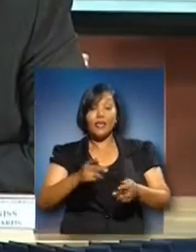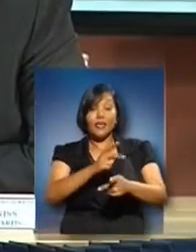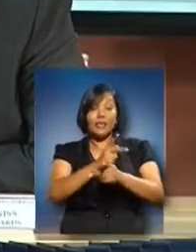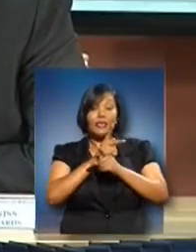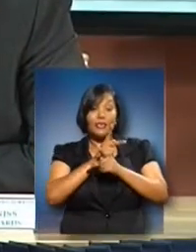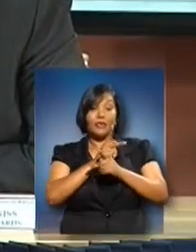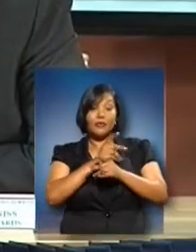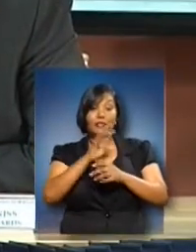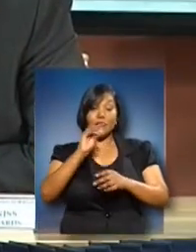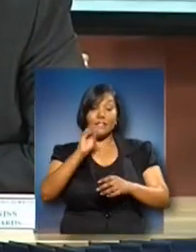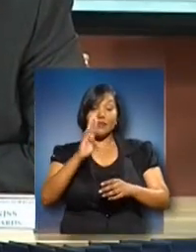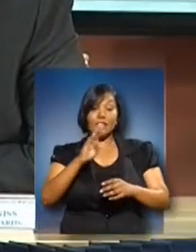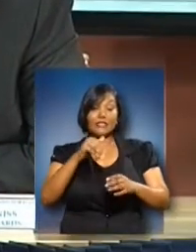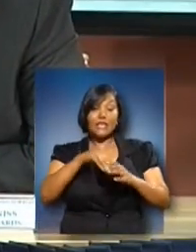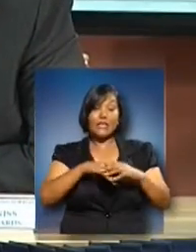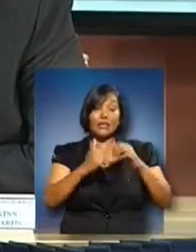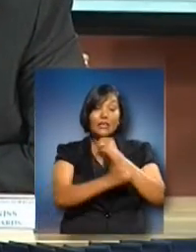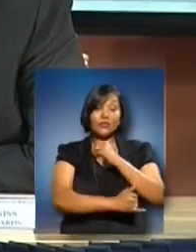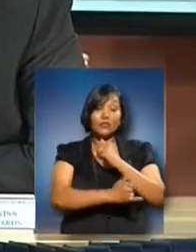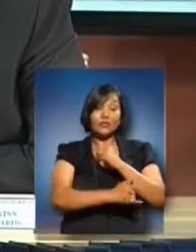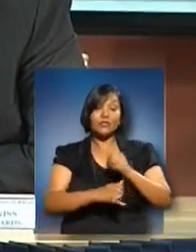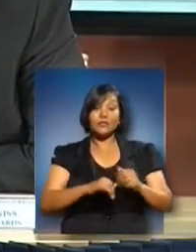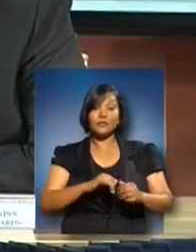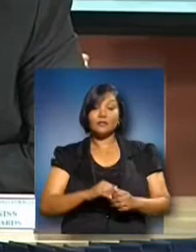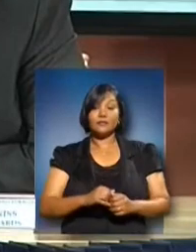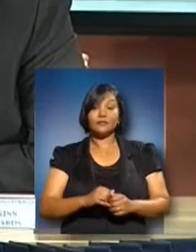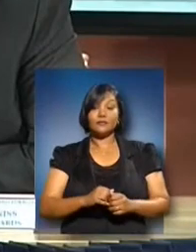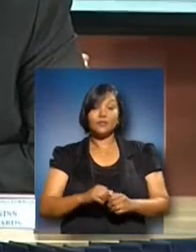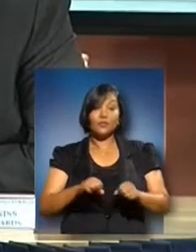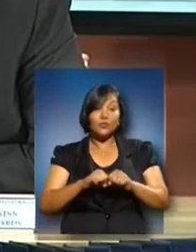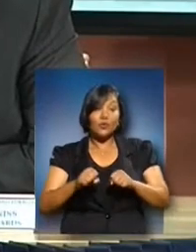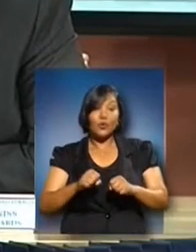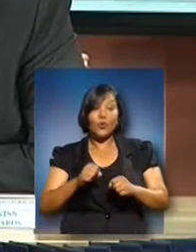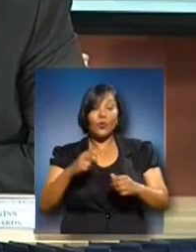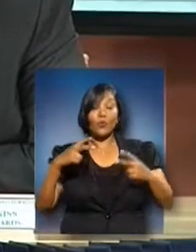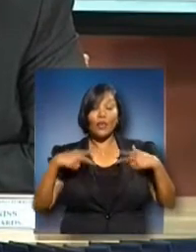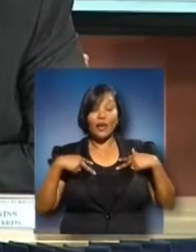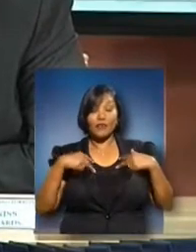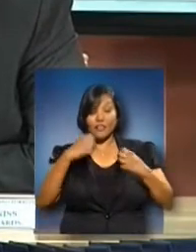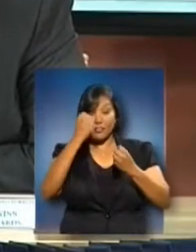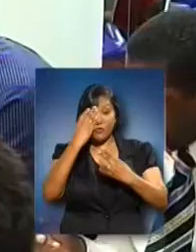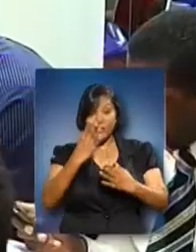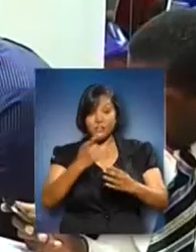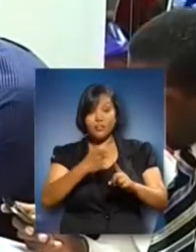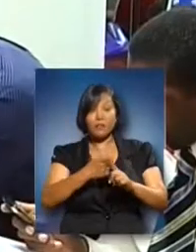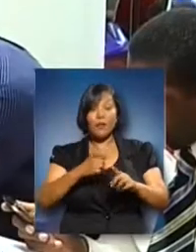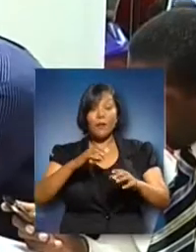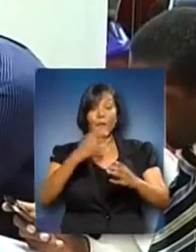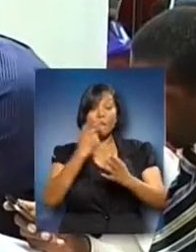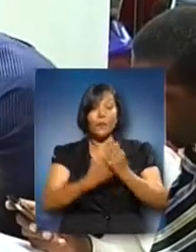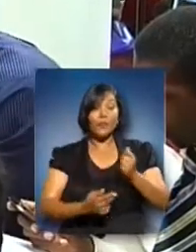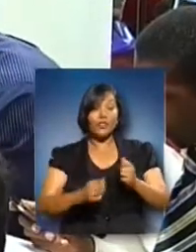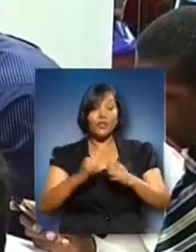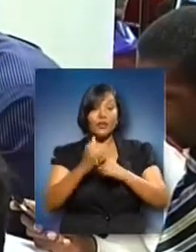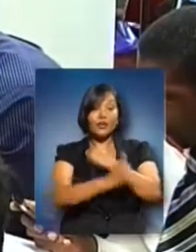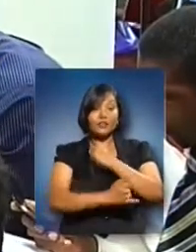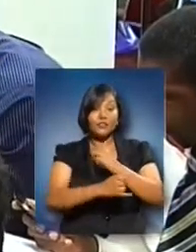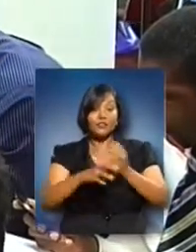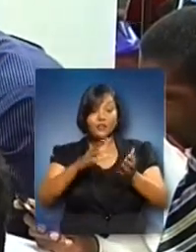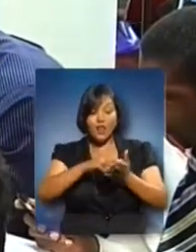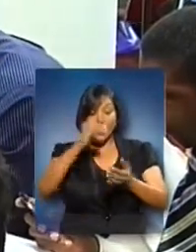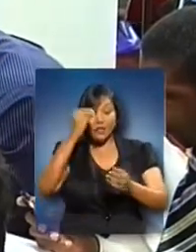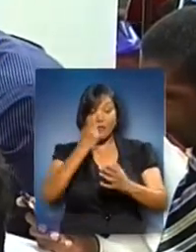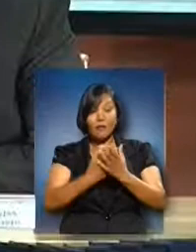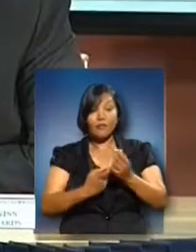the clearinghouse database in Panama. So we had both sides of the coin to learn